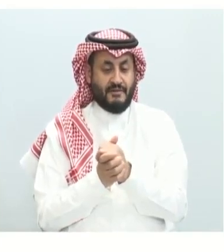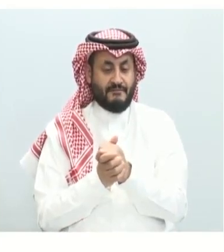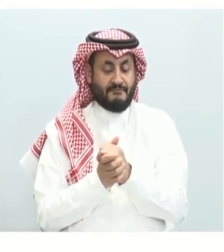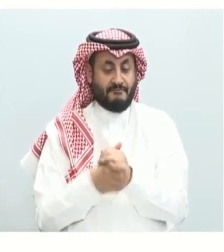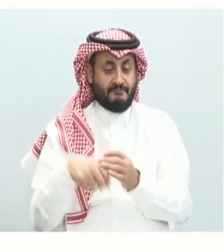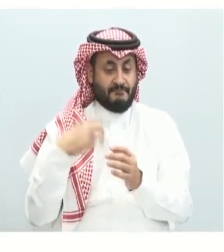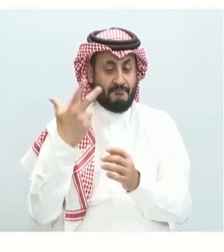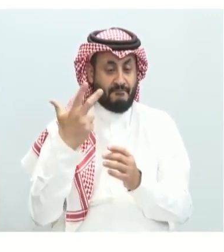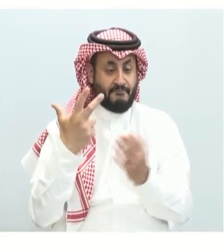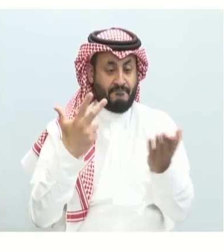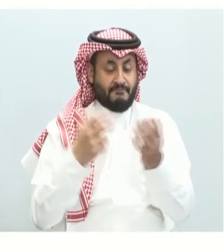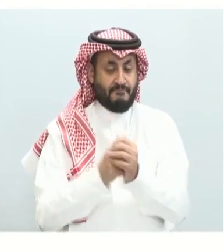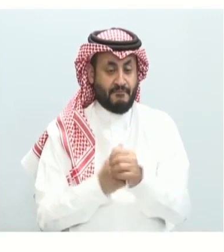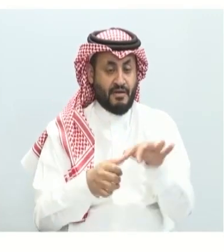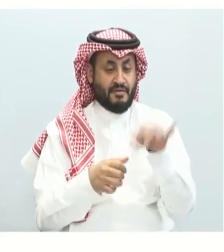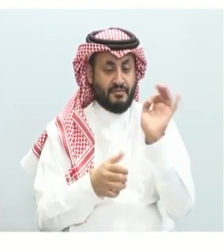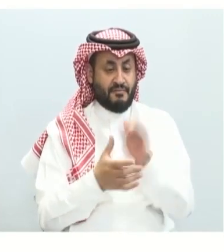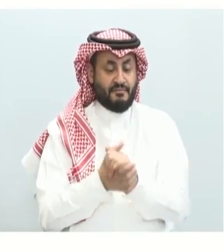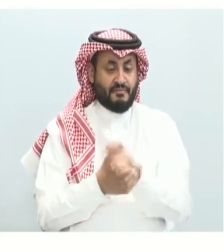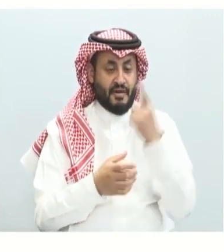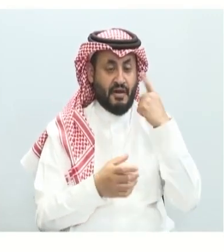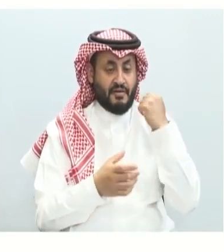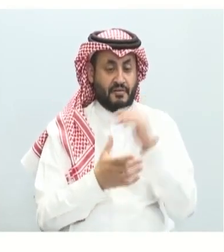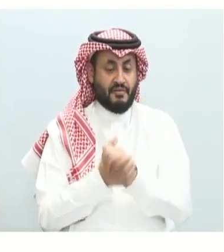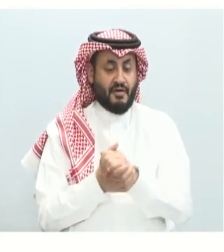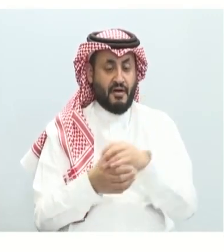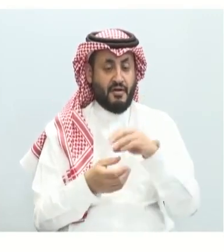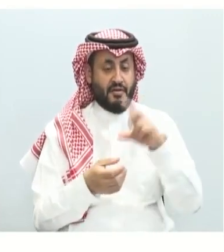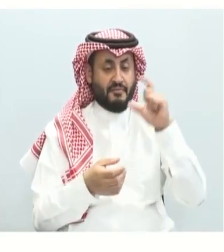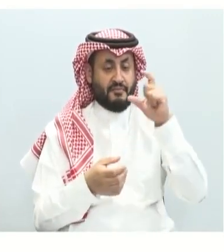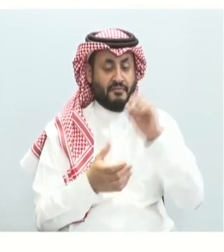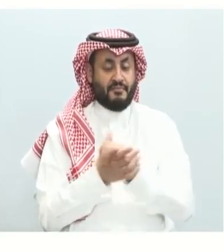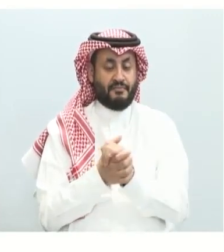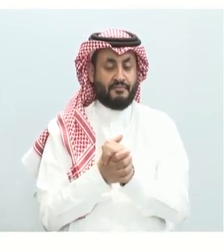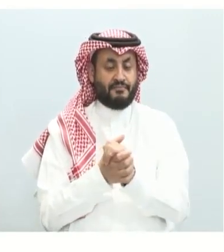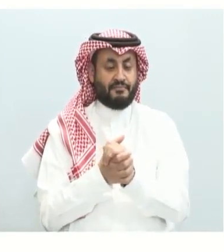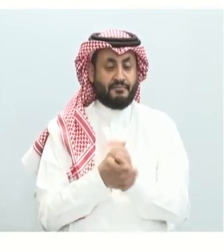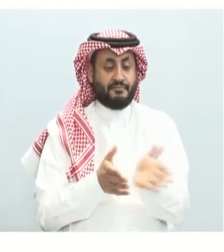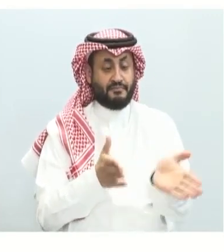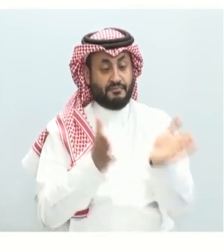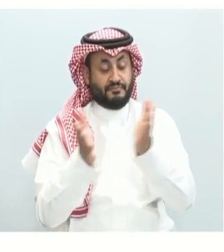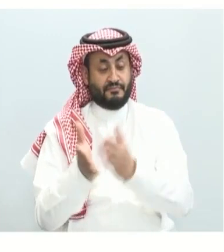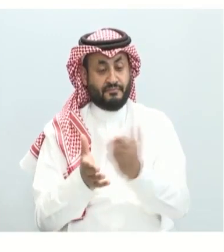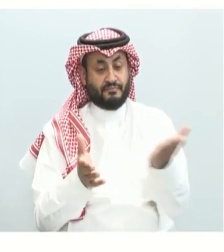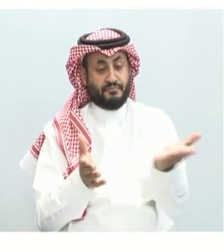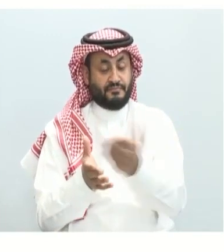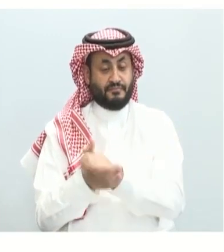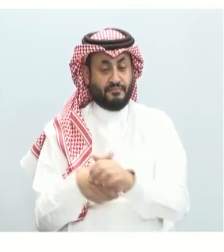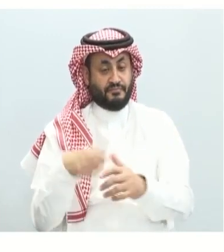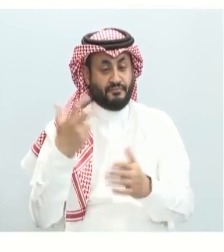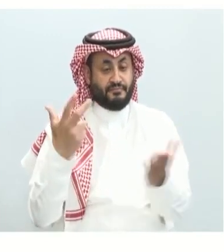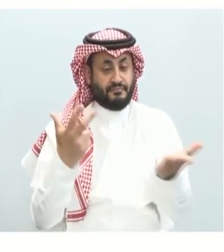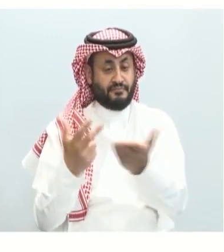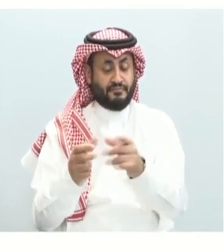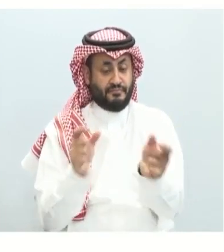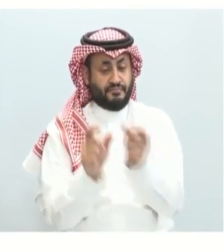three words were tissue, cute, and blue. Now also the other three words we have